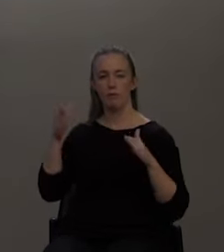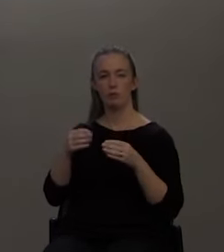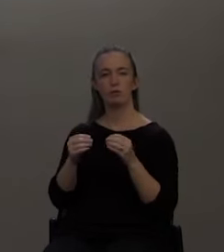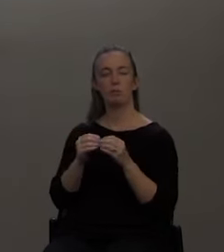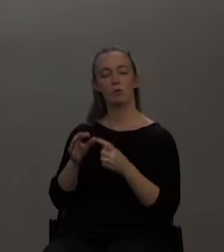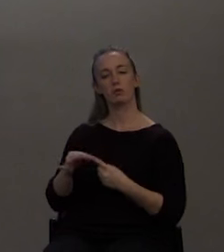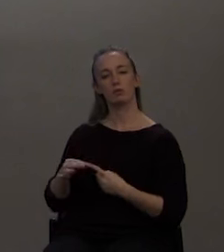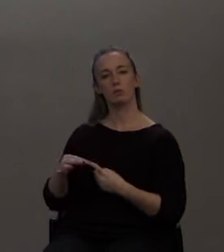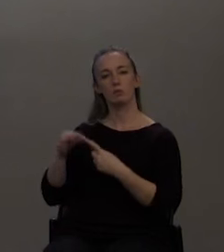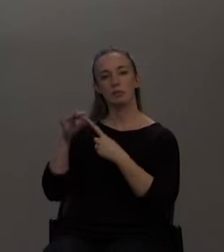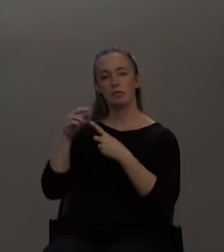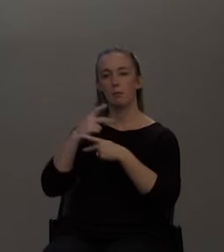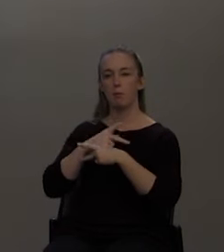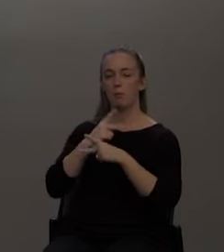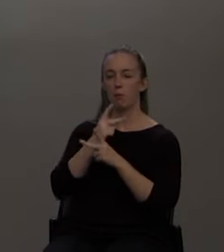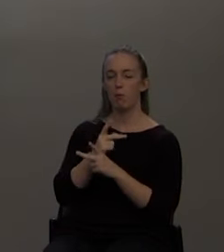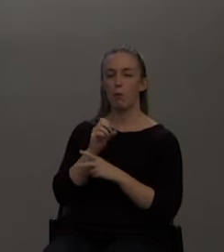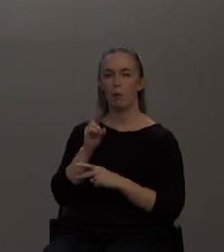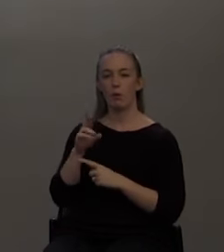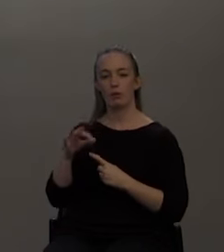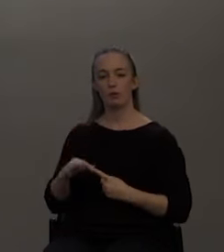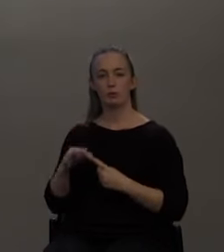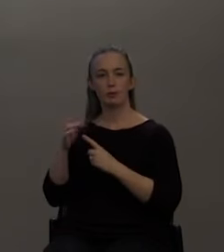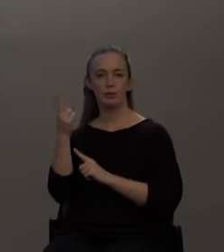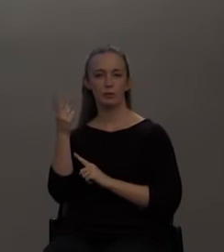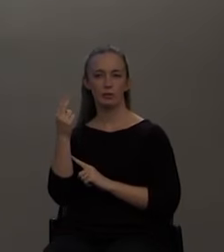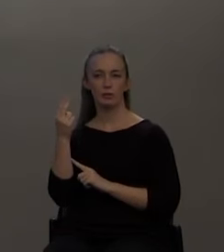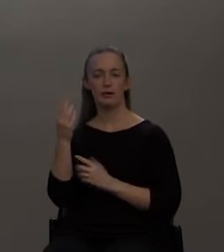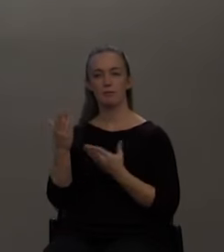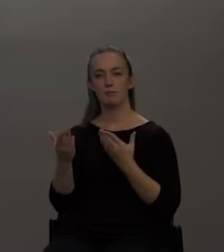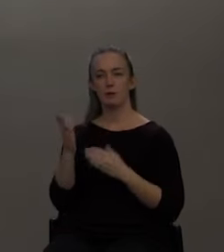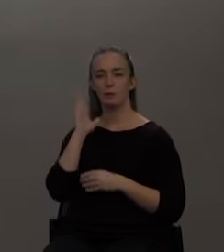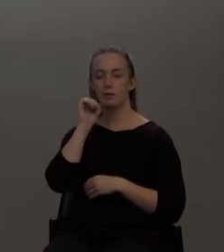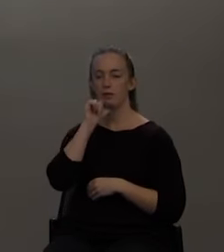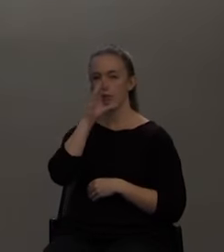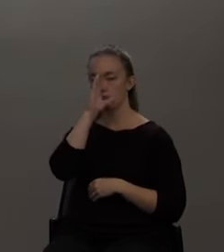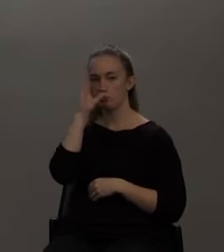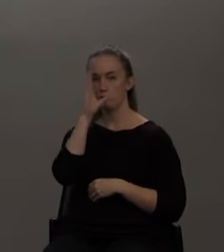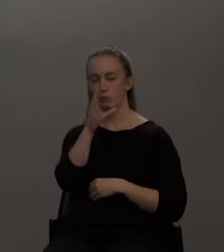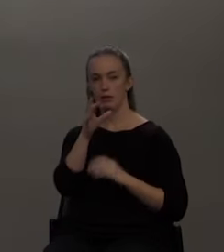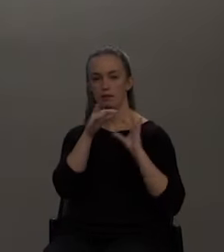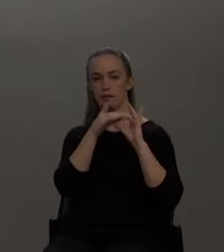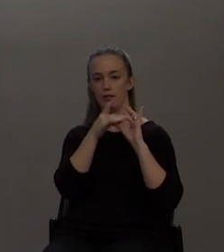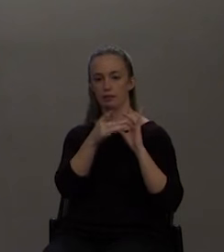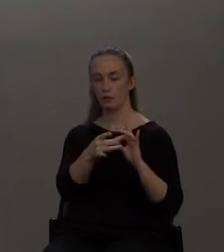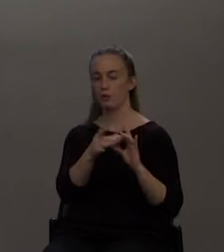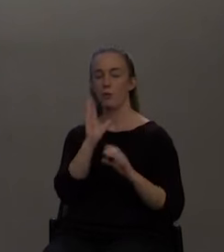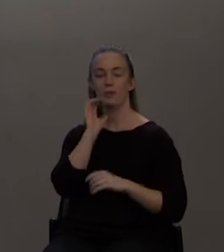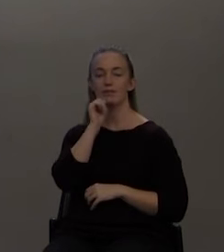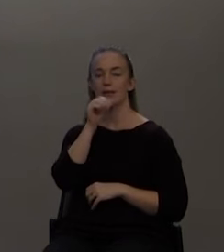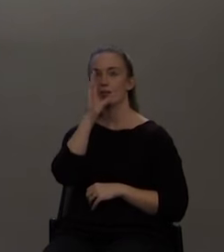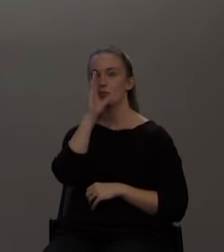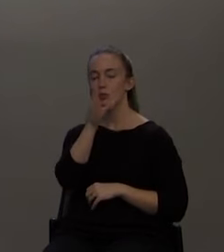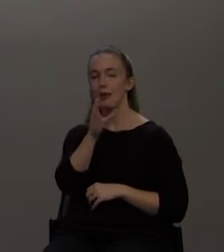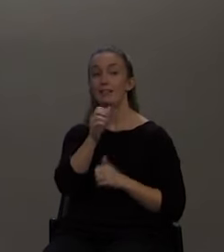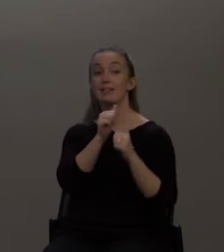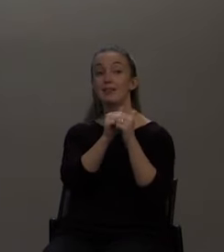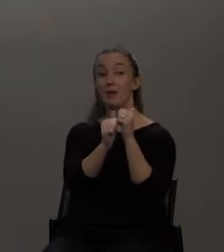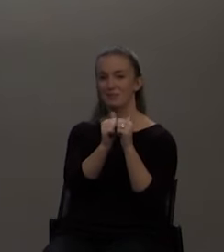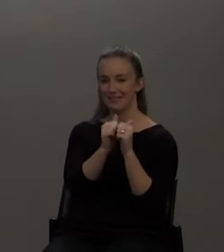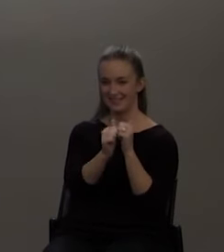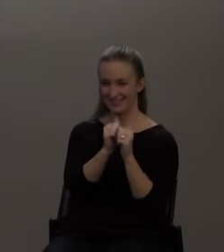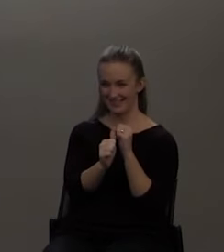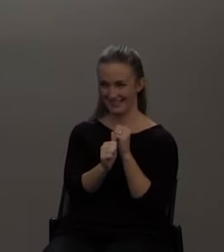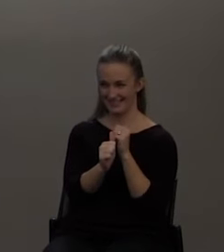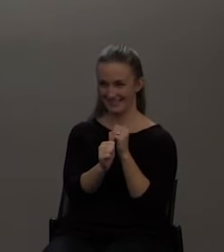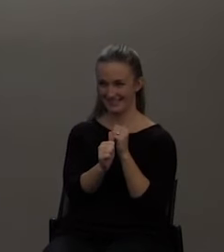unique product or a unique hotel that won't be in direct connections with, in direct